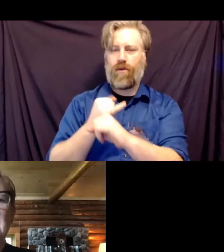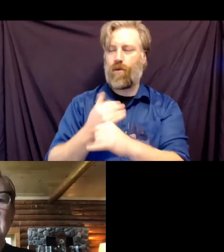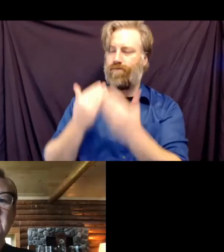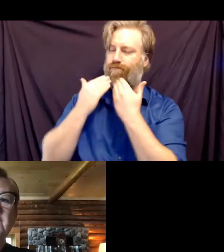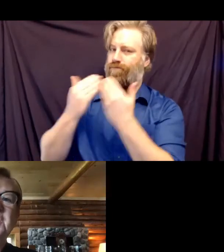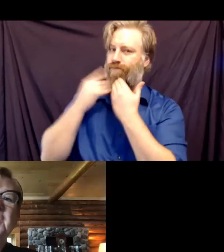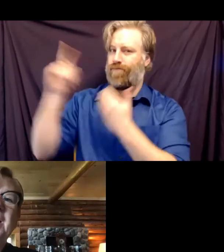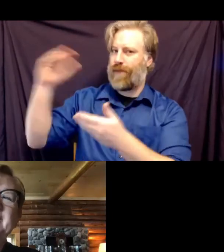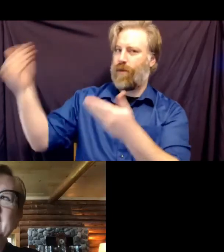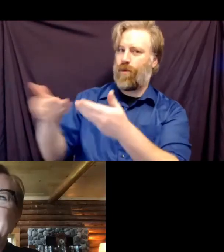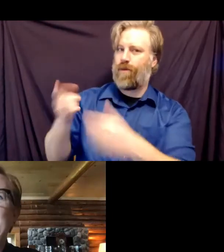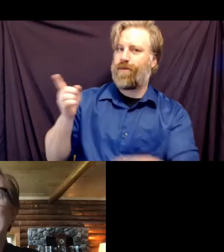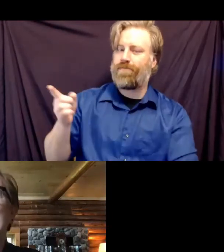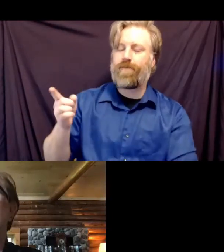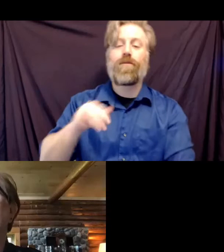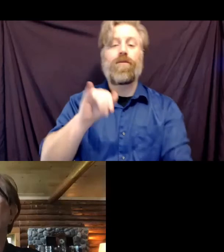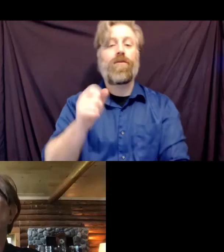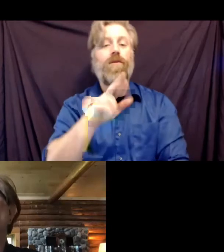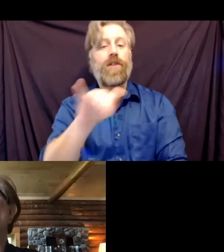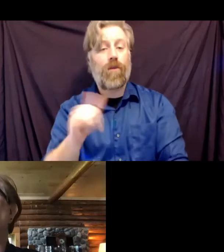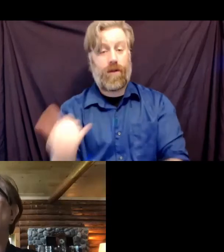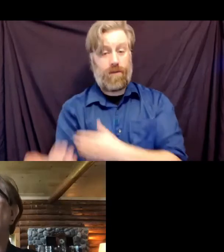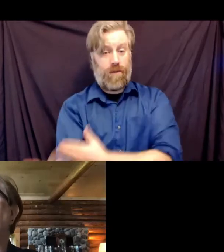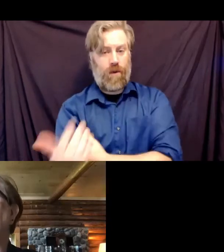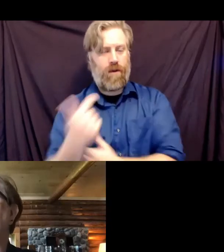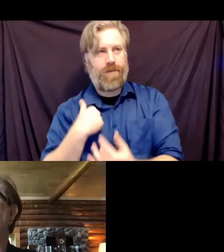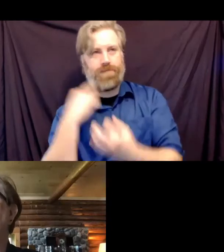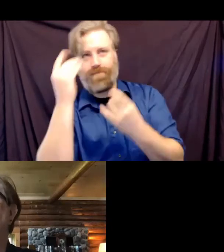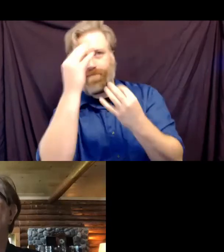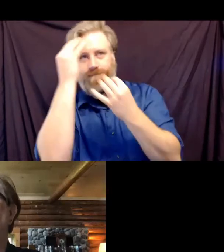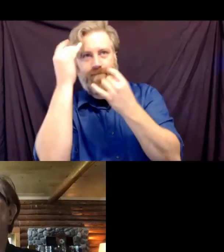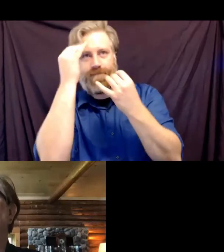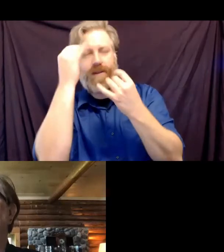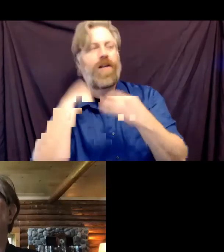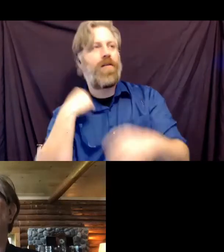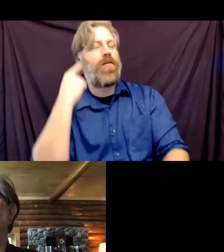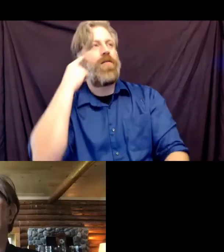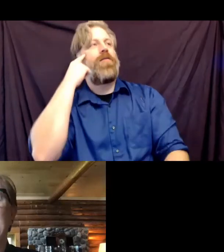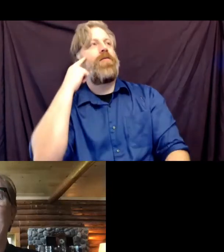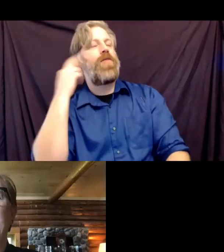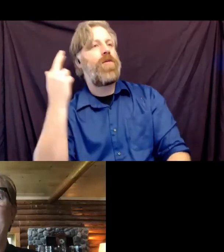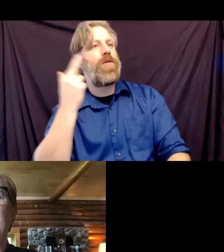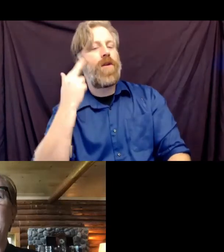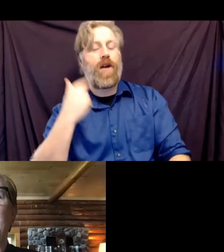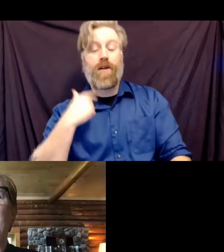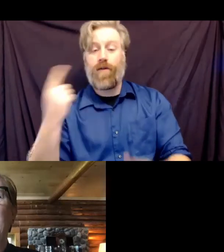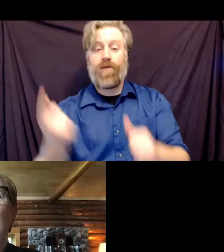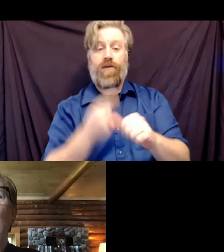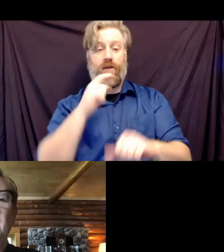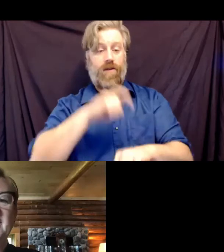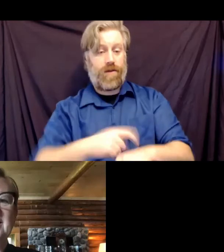introductions. So Jerry, I was thinking this morning and I realized I believe the first time I met